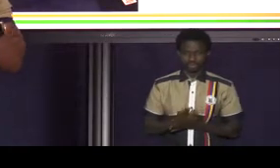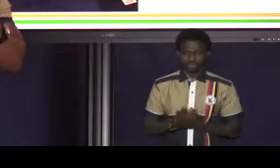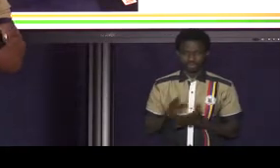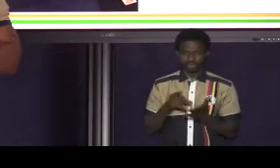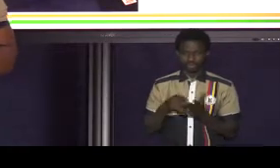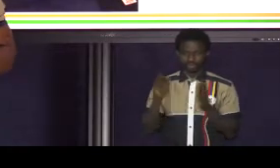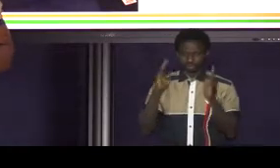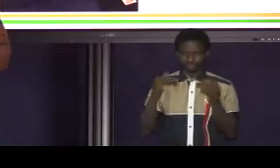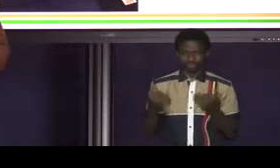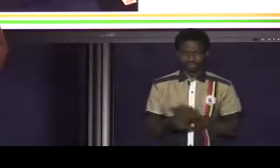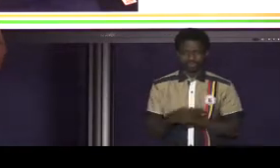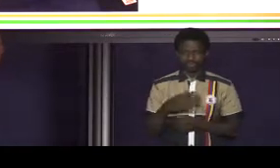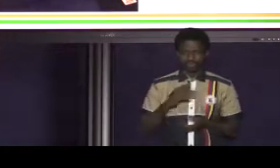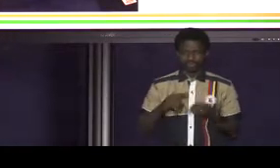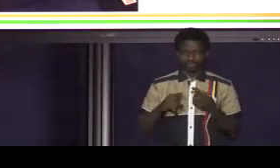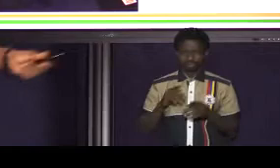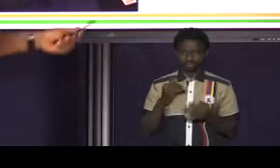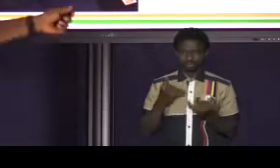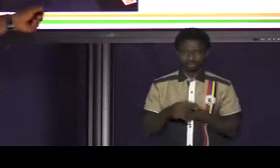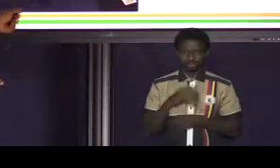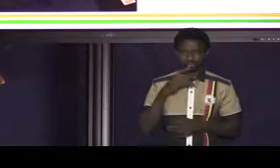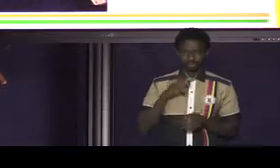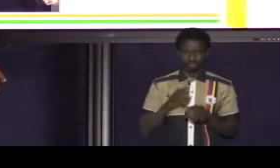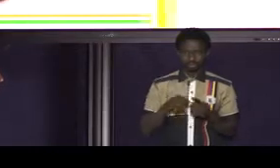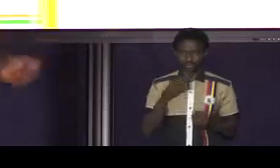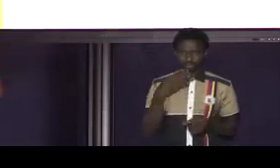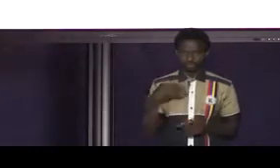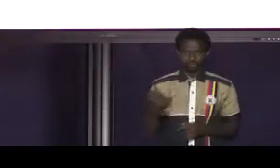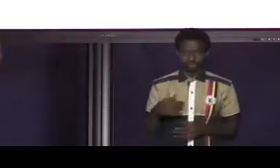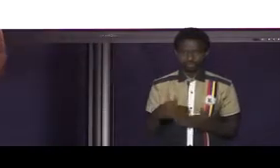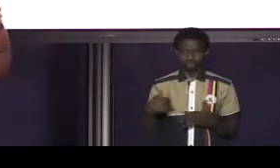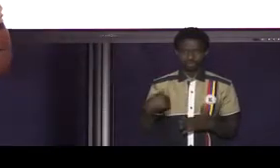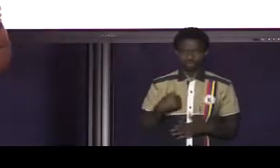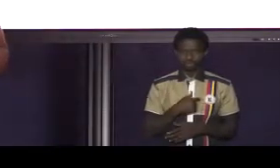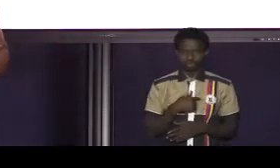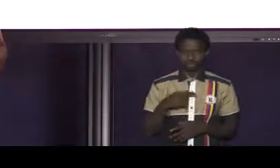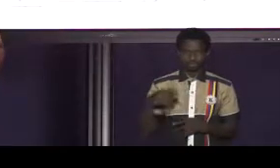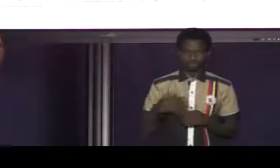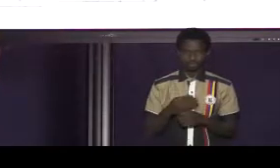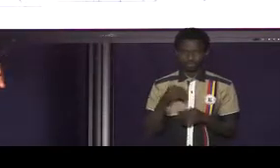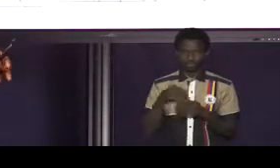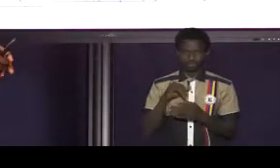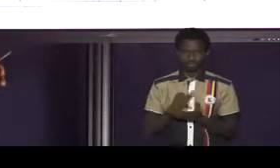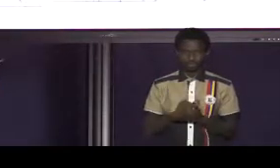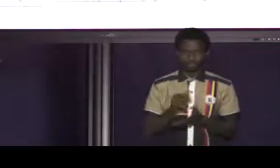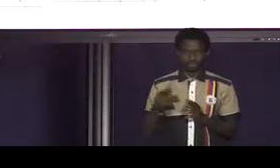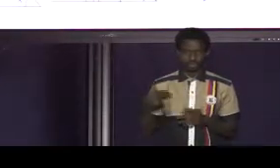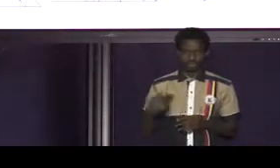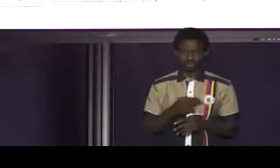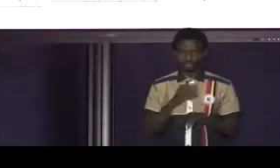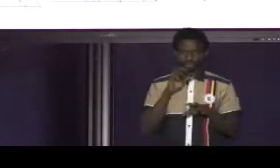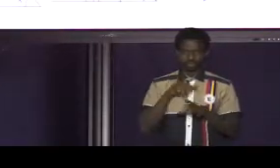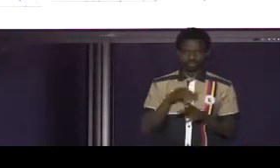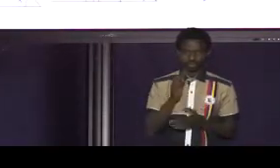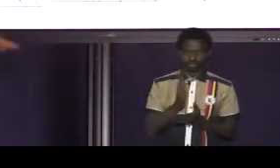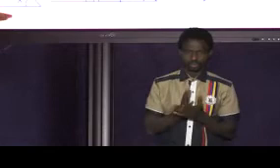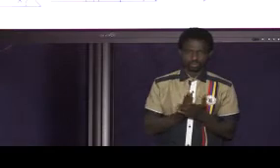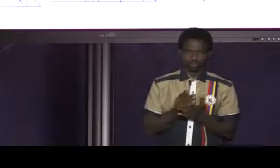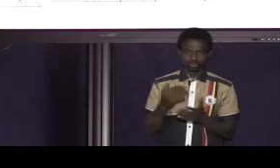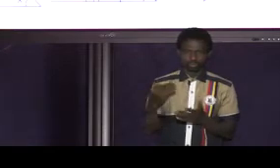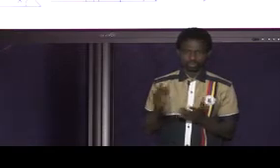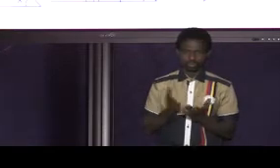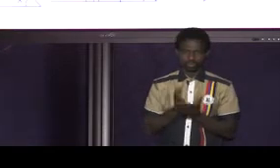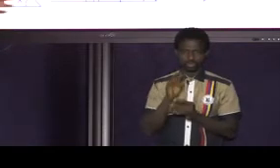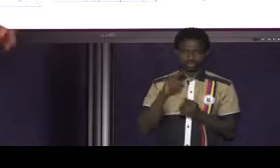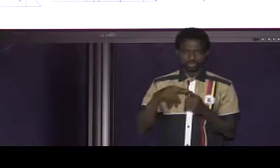friend, because today promises to be a better day. Before we run into that, let's look at some of the corrections to the previous assignment.